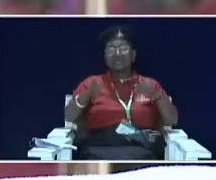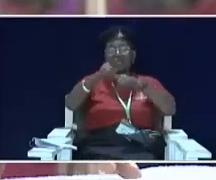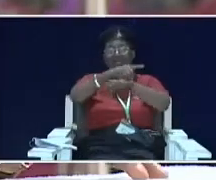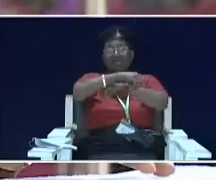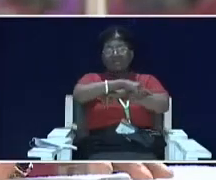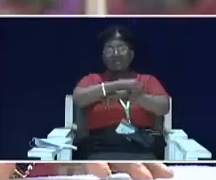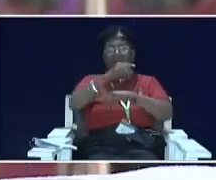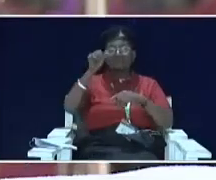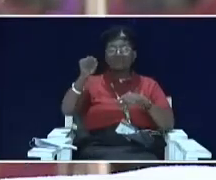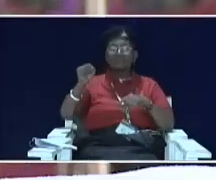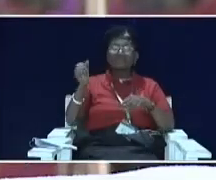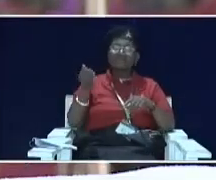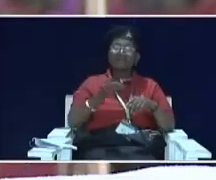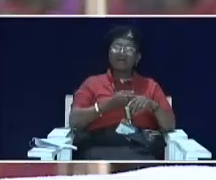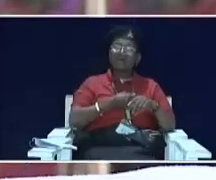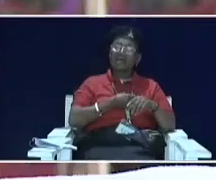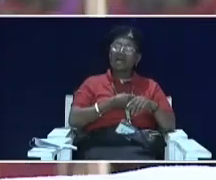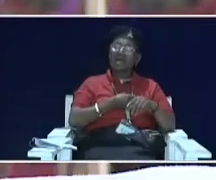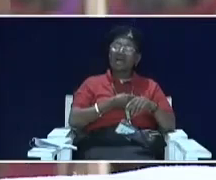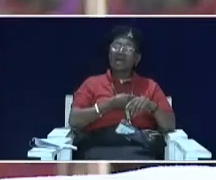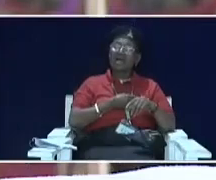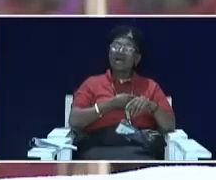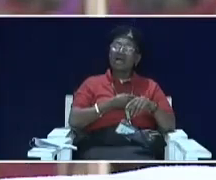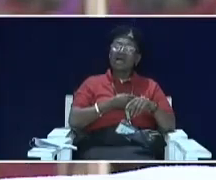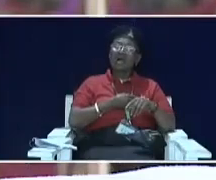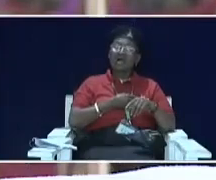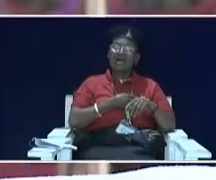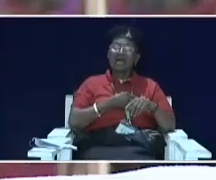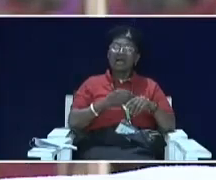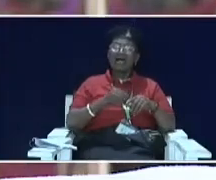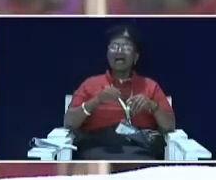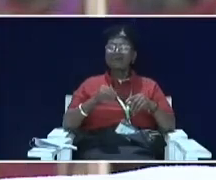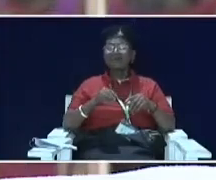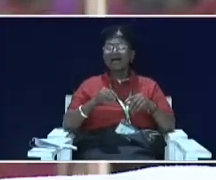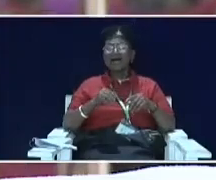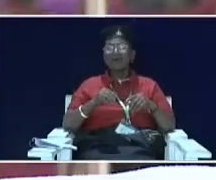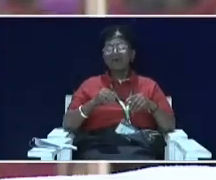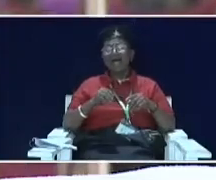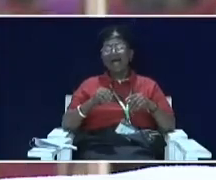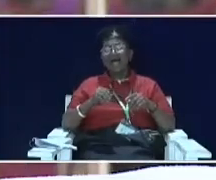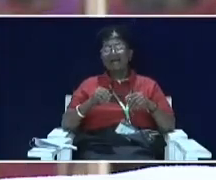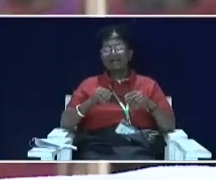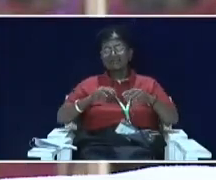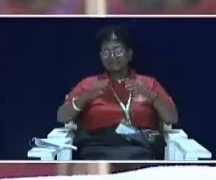our amplifier, we have to slap it before it will work.